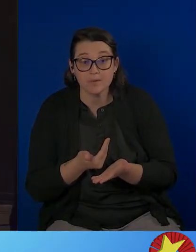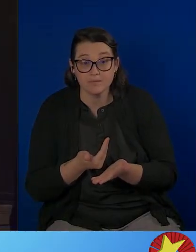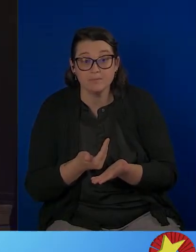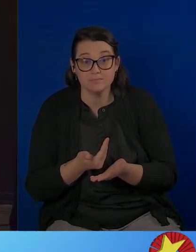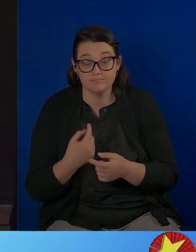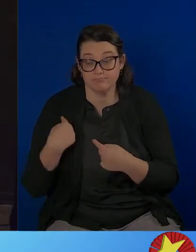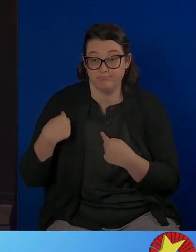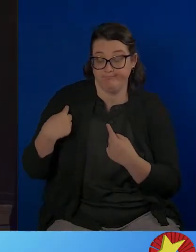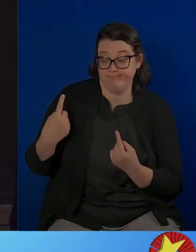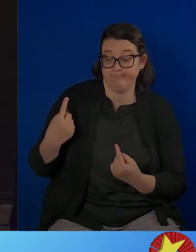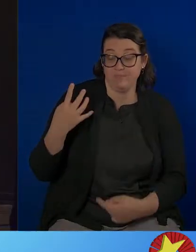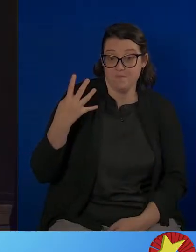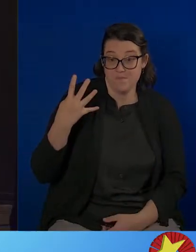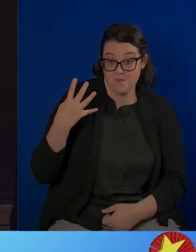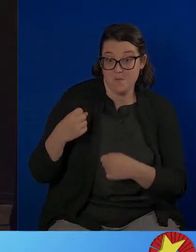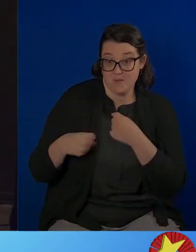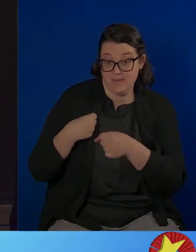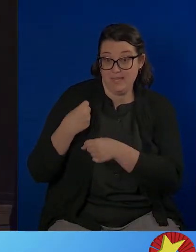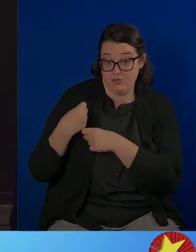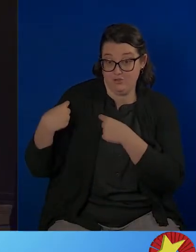over the last 4 years